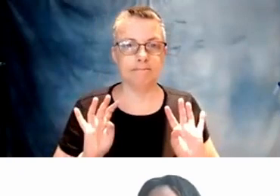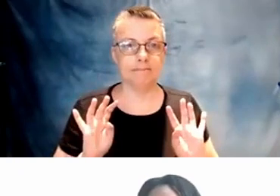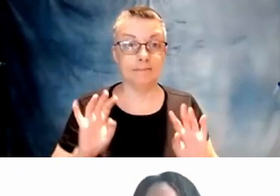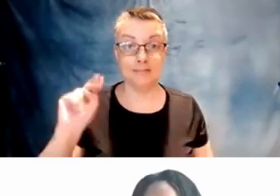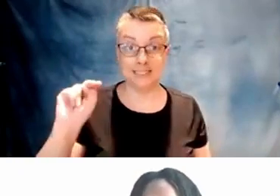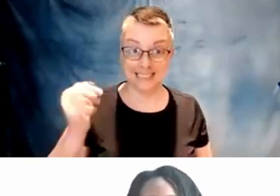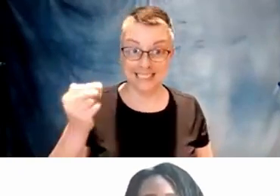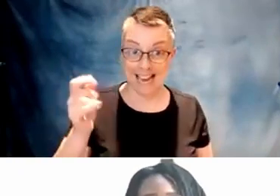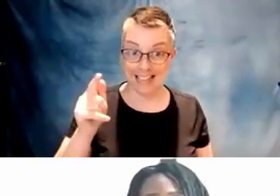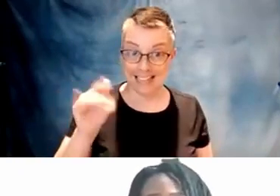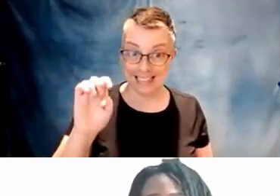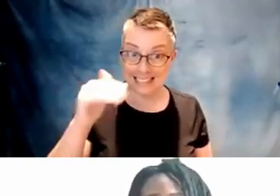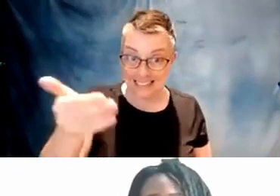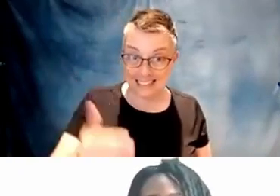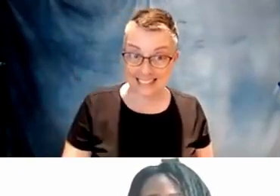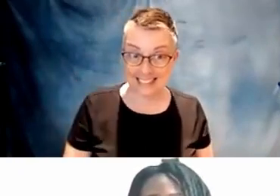Natalie?